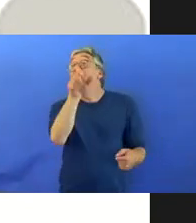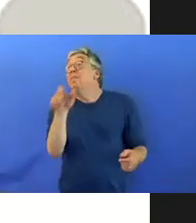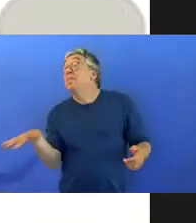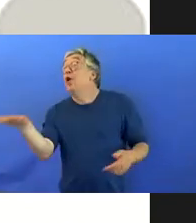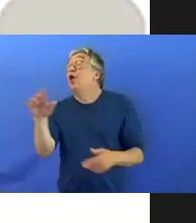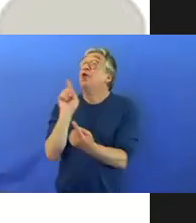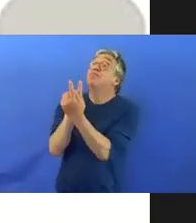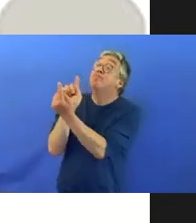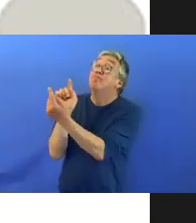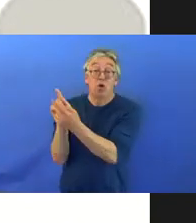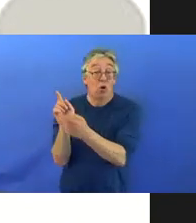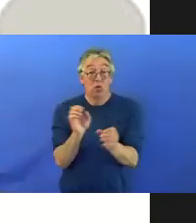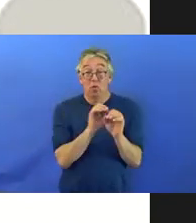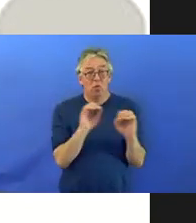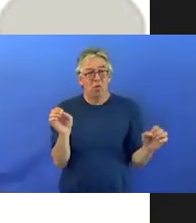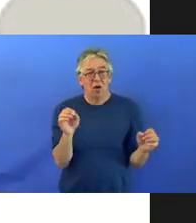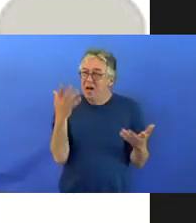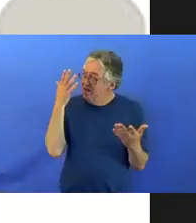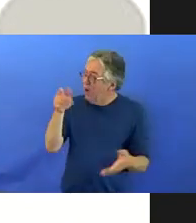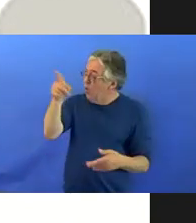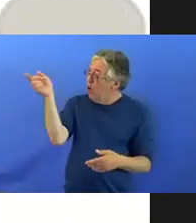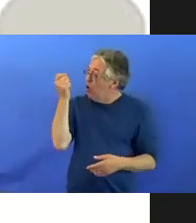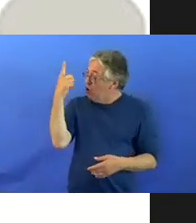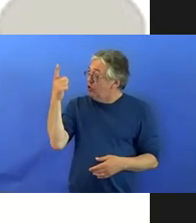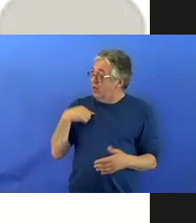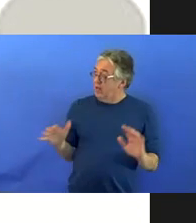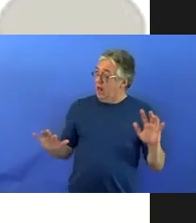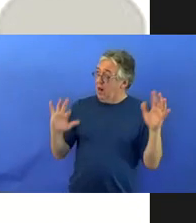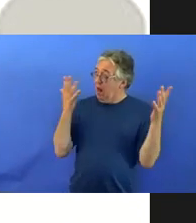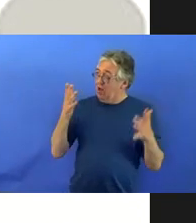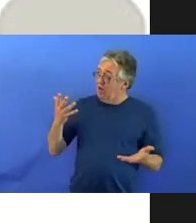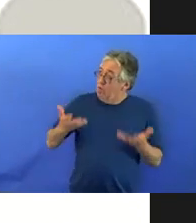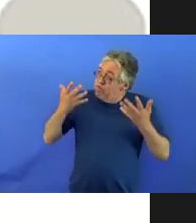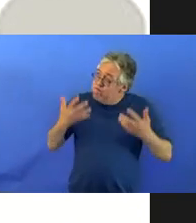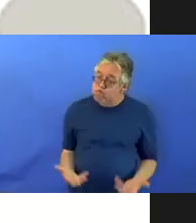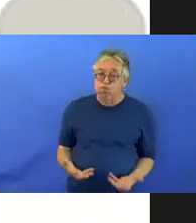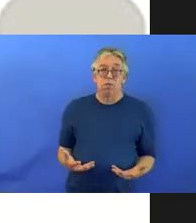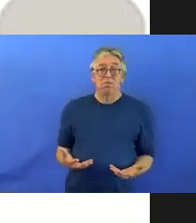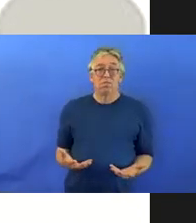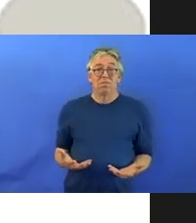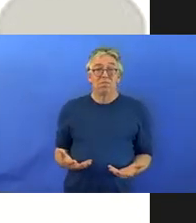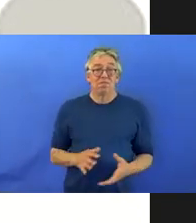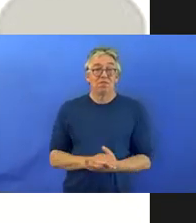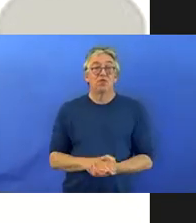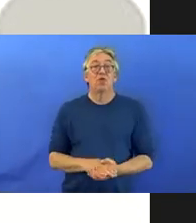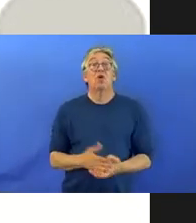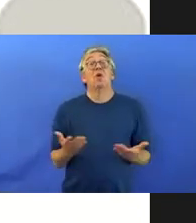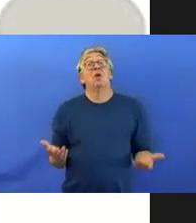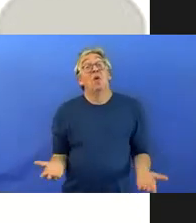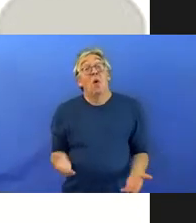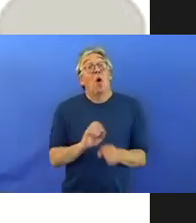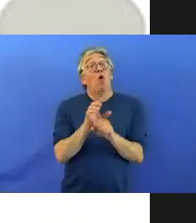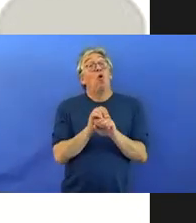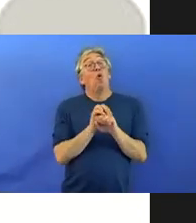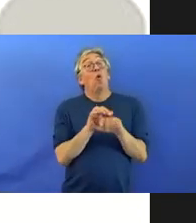just imagine how difficult is our life. So this is it's a disaster. Yes, it is disaster.